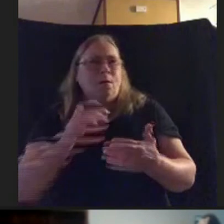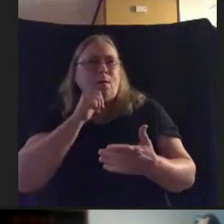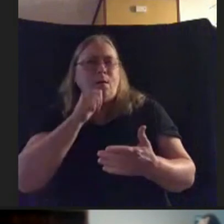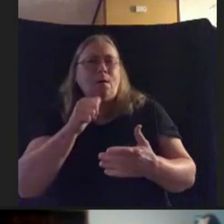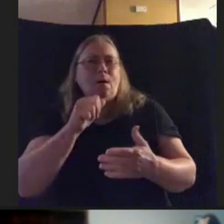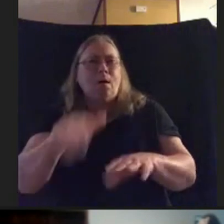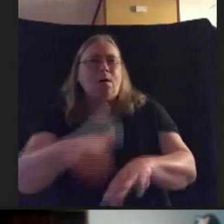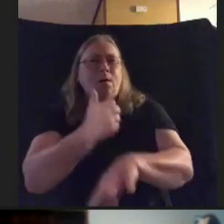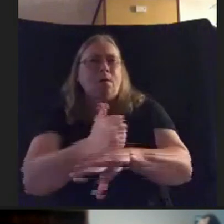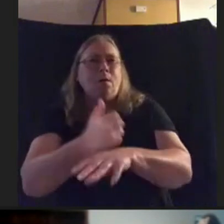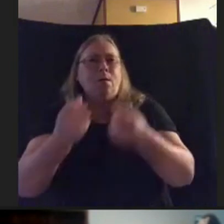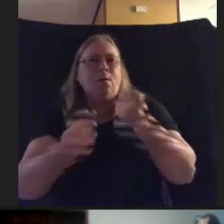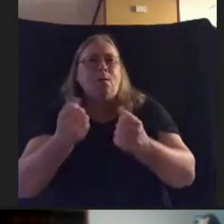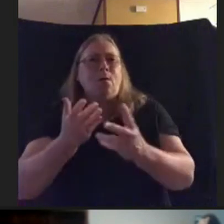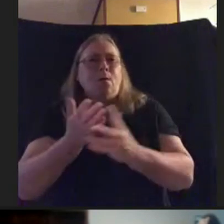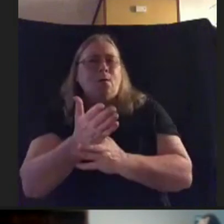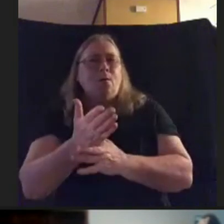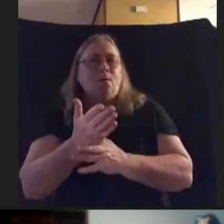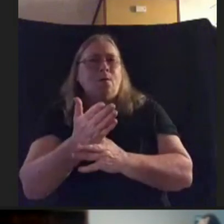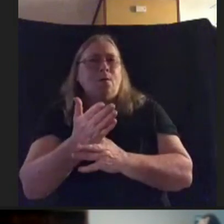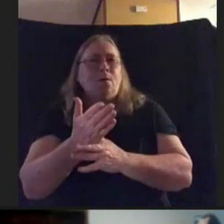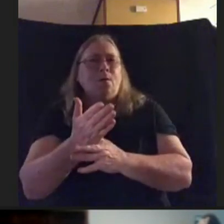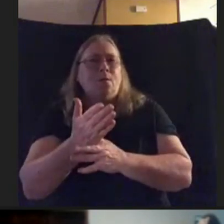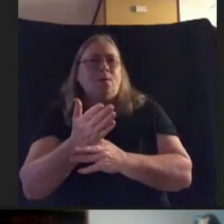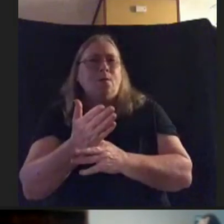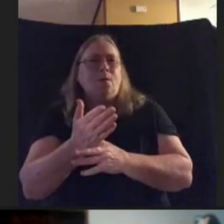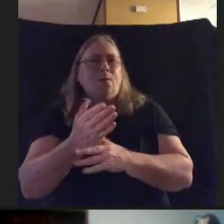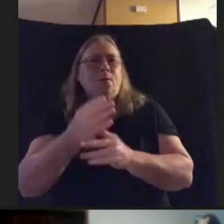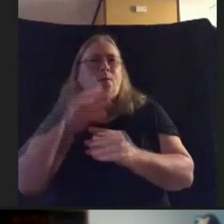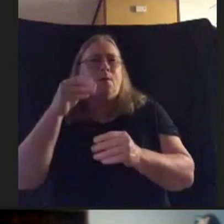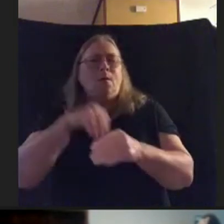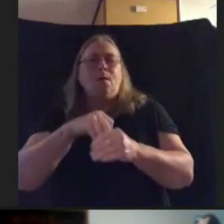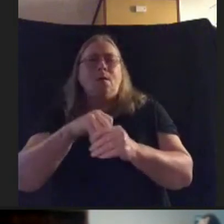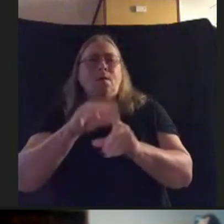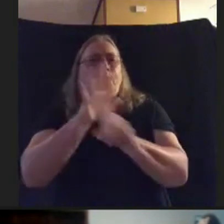vaccination site in the most populous county in the state until